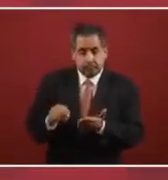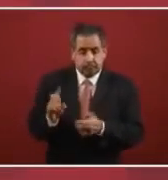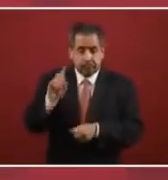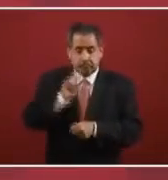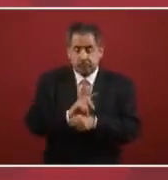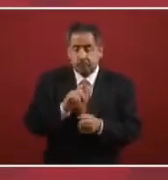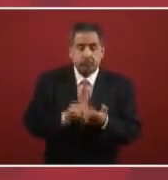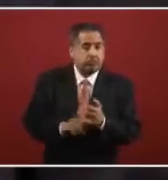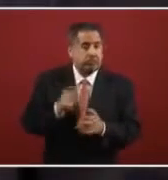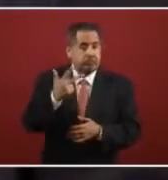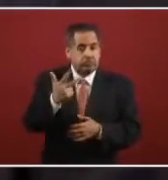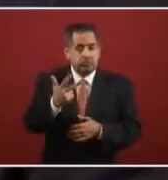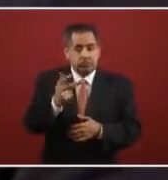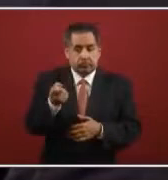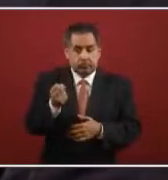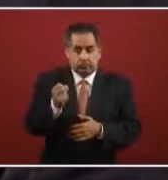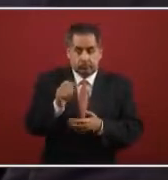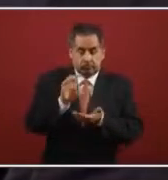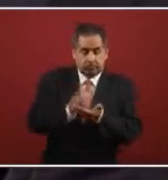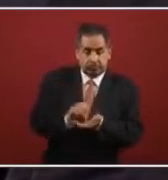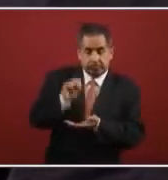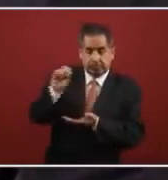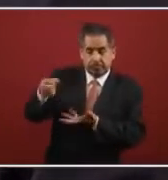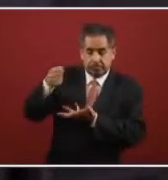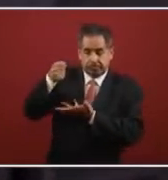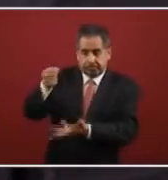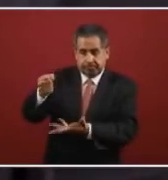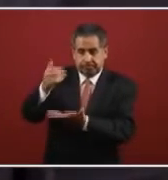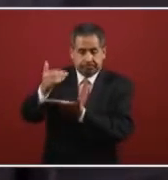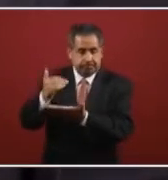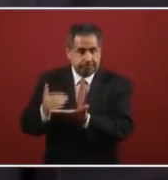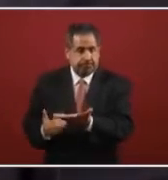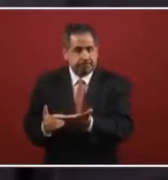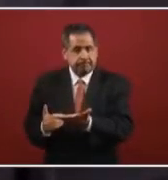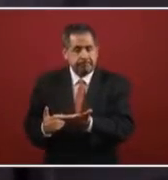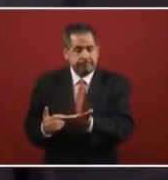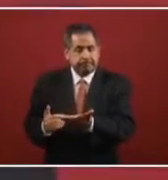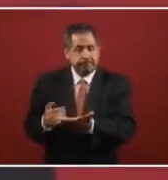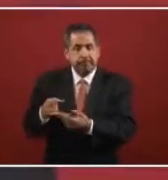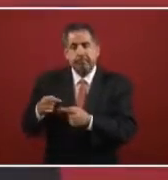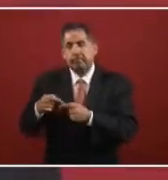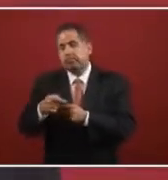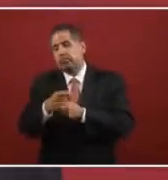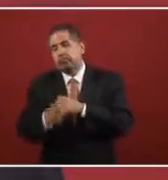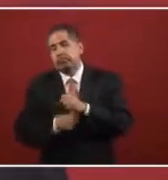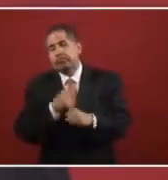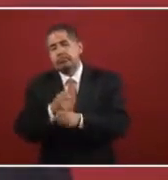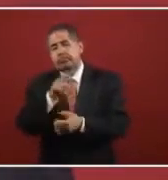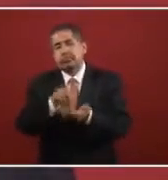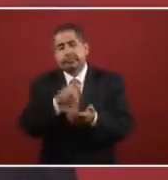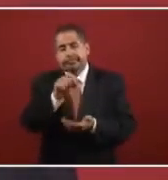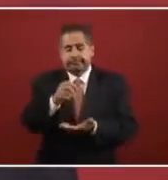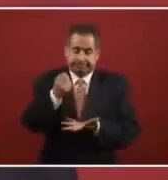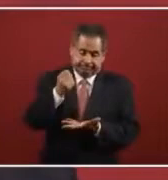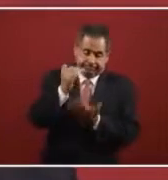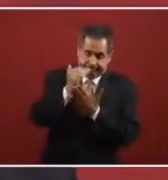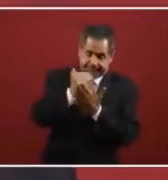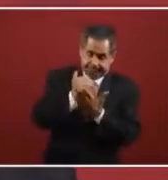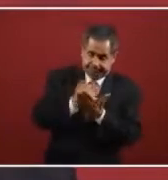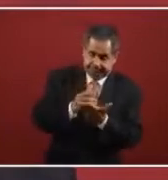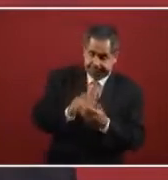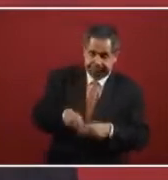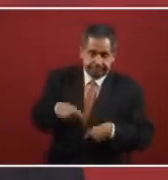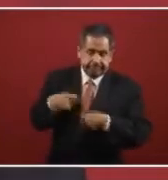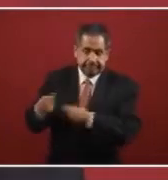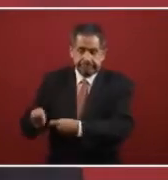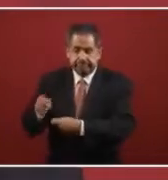8 by the de 8th septiembre, el of presupuesto September, we have to give the para budget el año próximo for next year a la Cámara de to the Diputados.